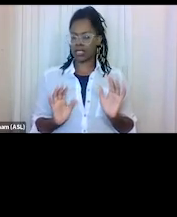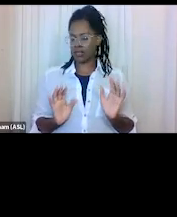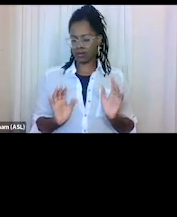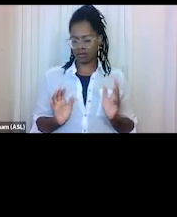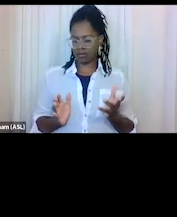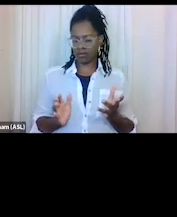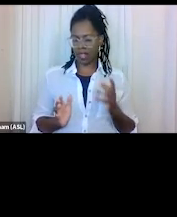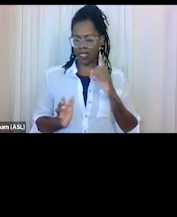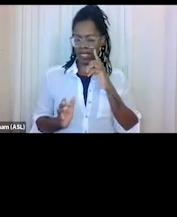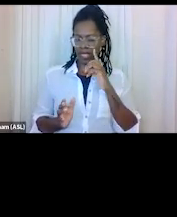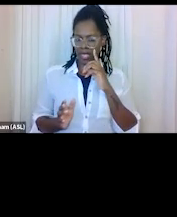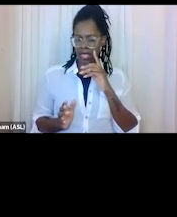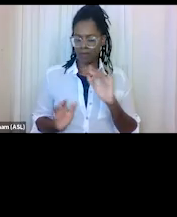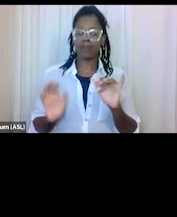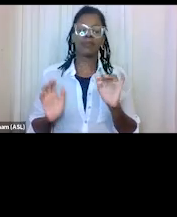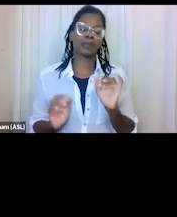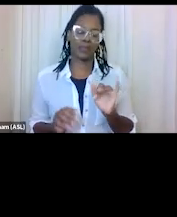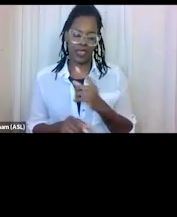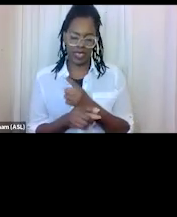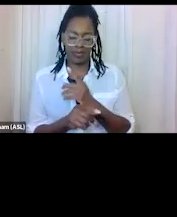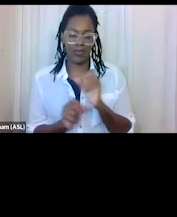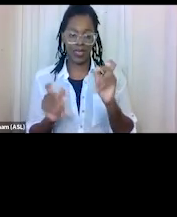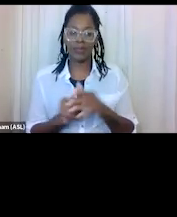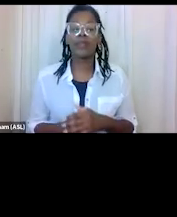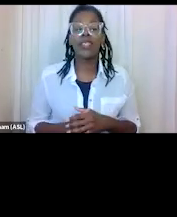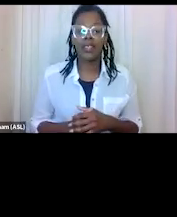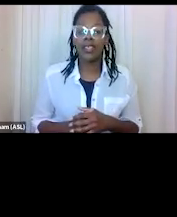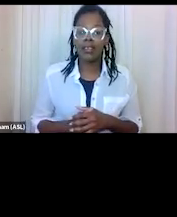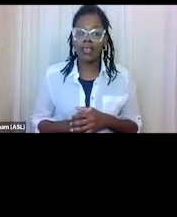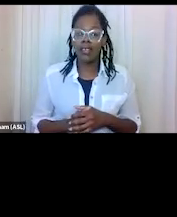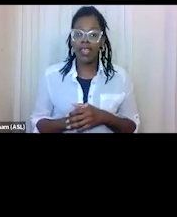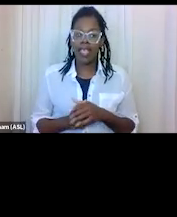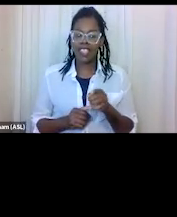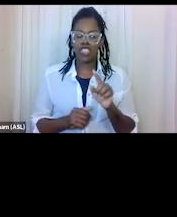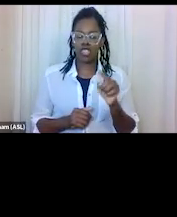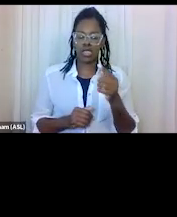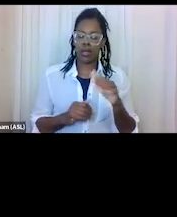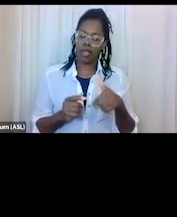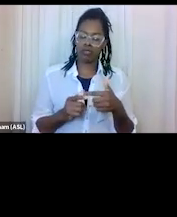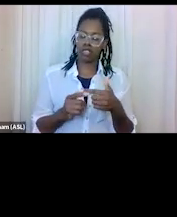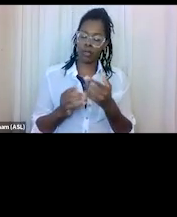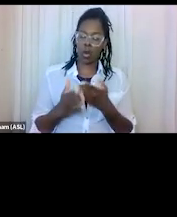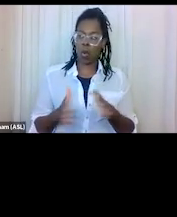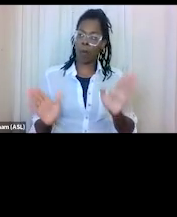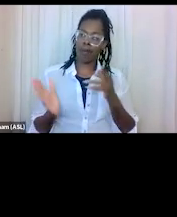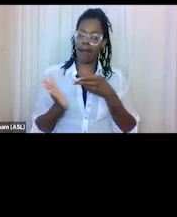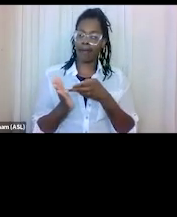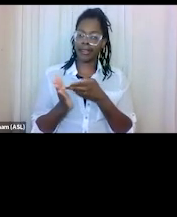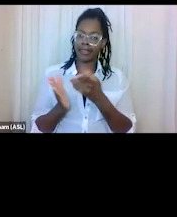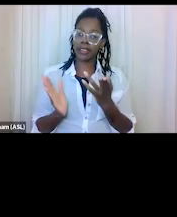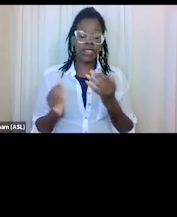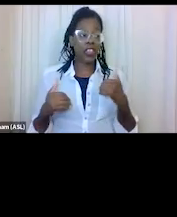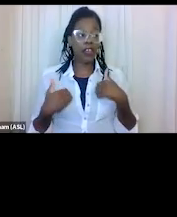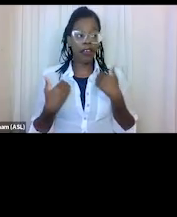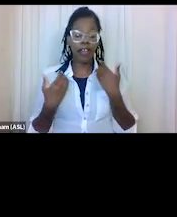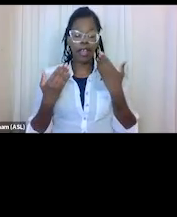I think it's flowing through. Okay, so yeah, so I think this is just about being open and honest. So when a young person is